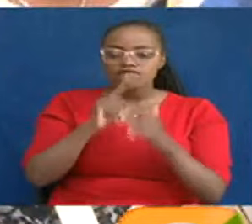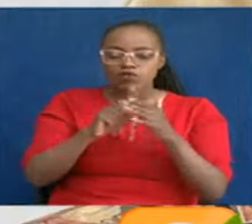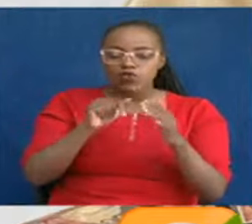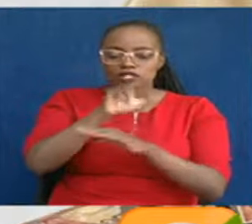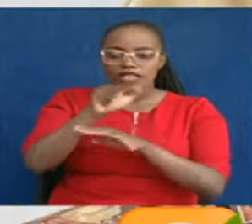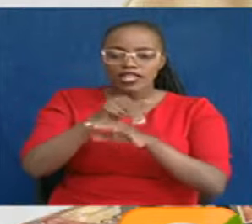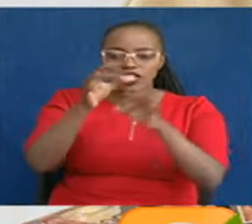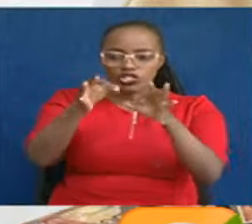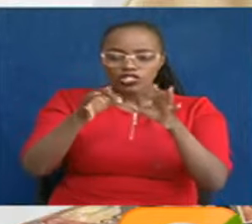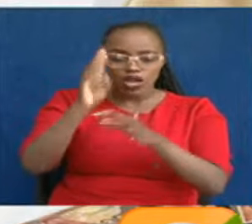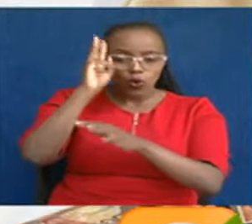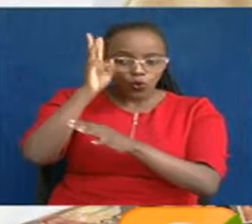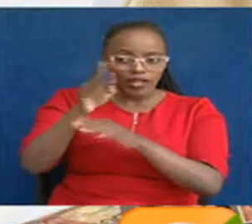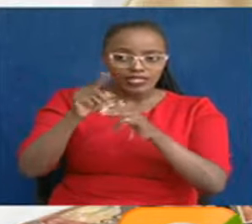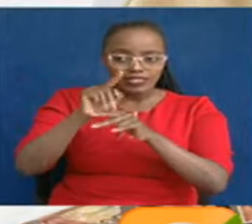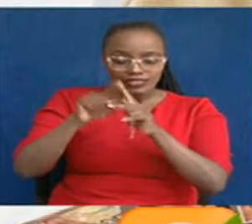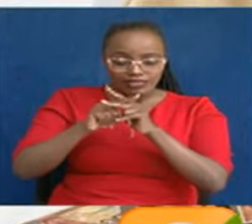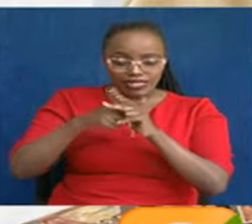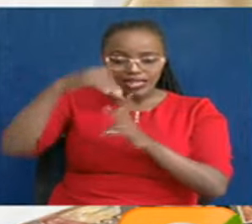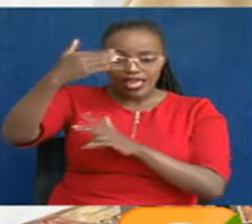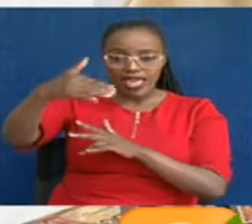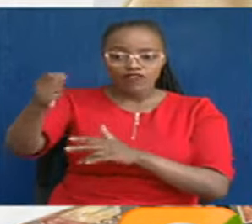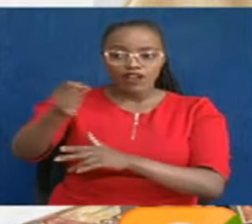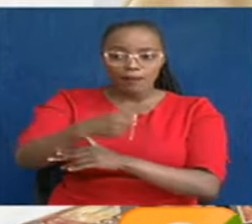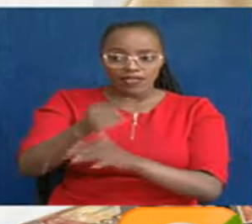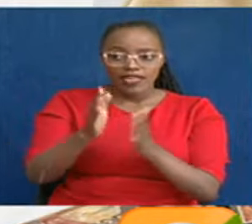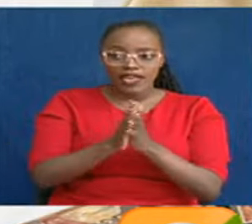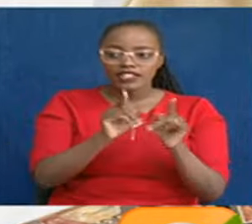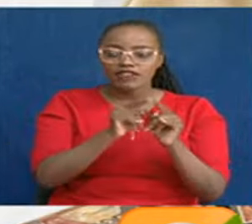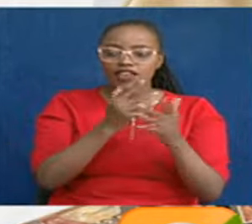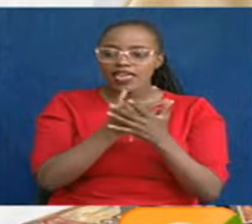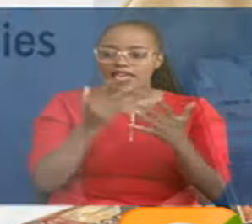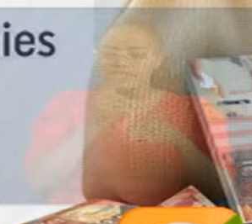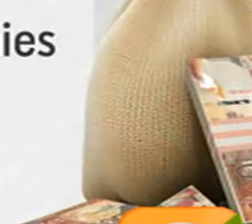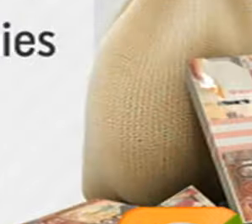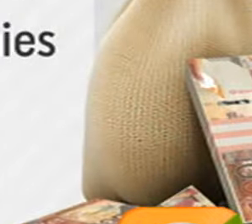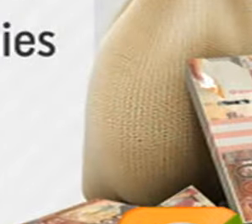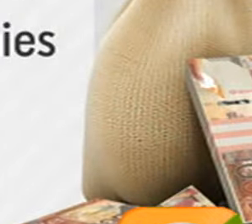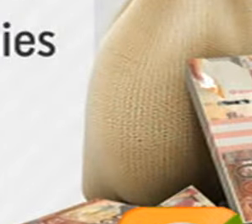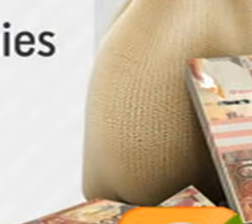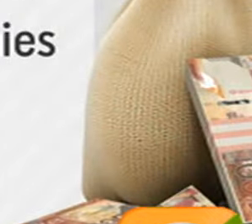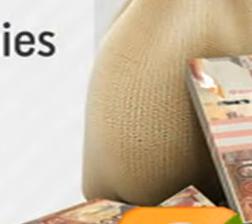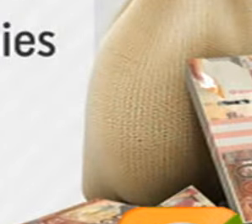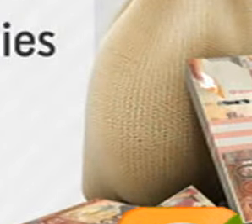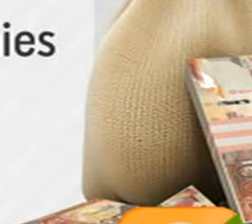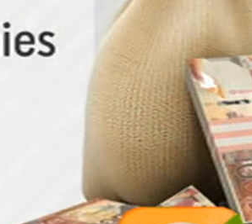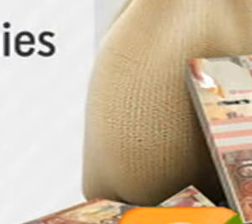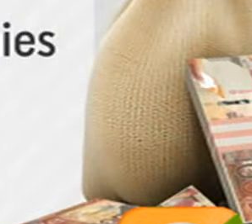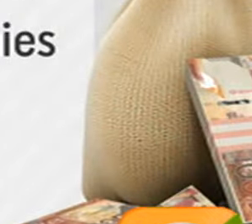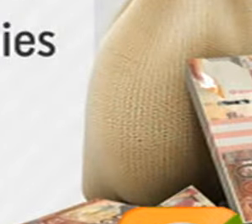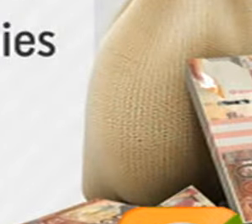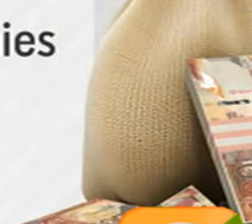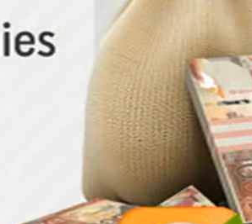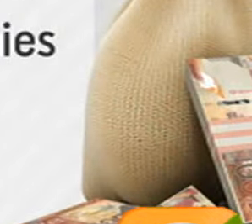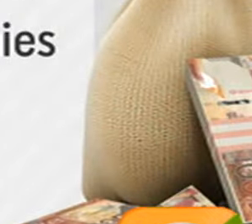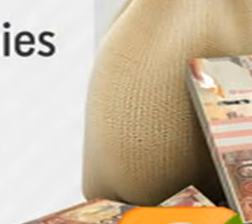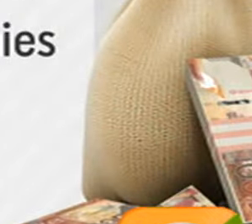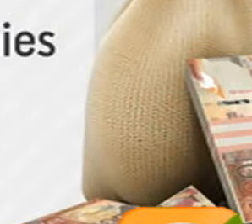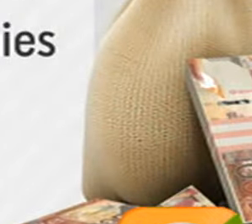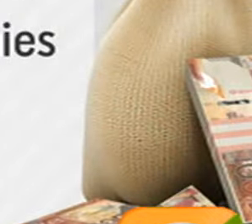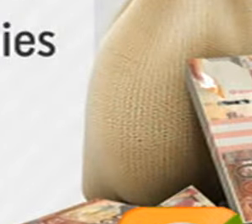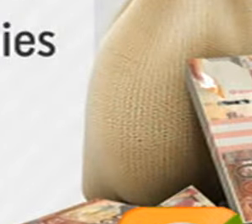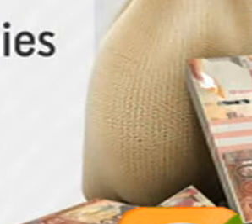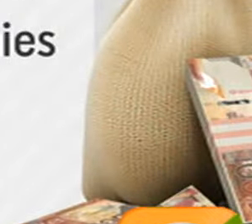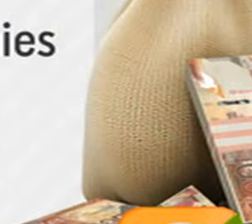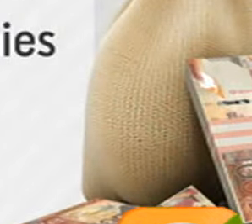Treasury shall, at the beginning of every month and in any event not later than the 15th day from the commencement of